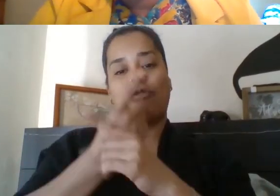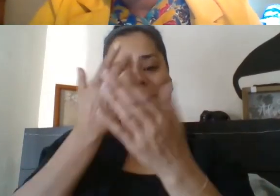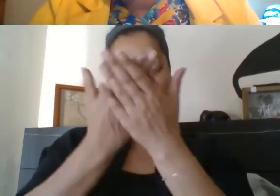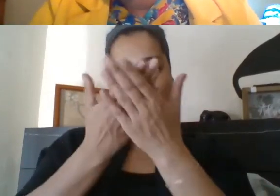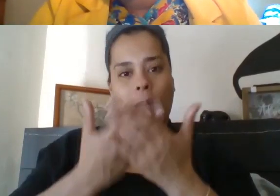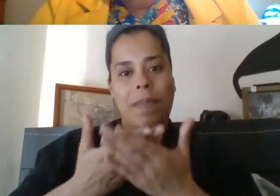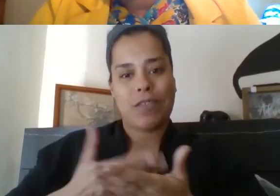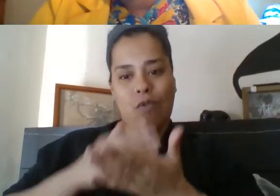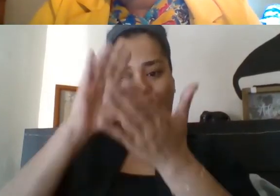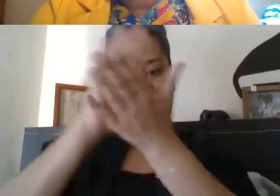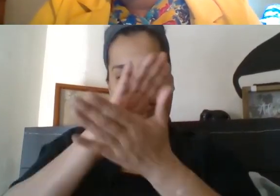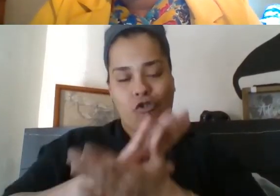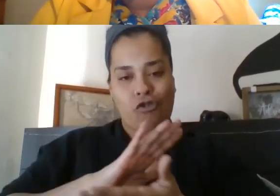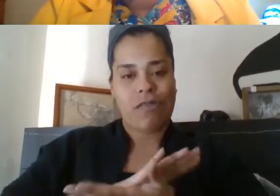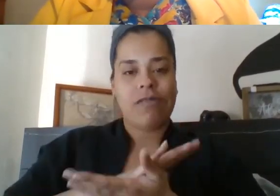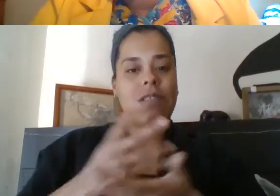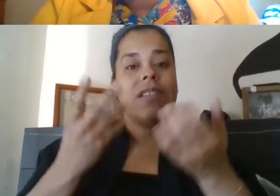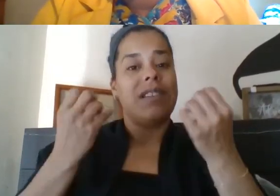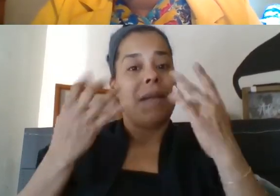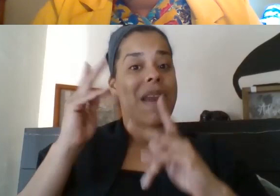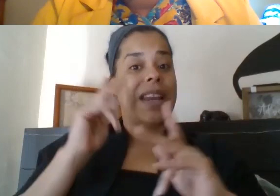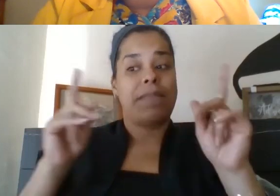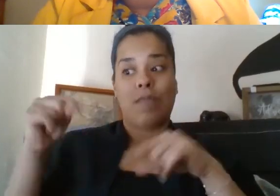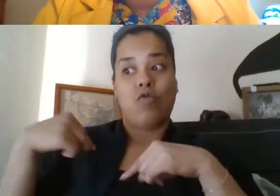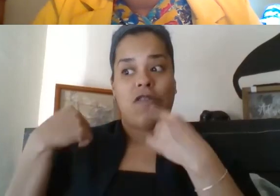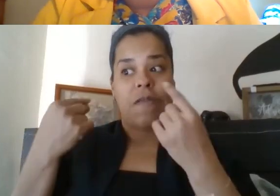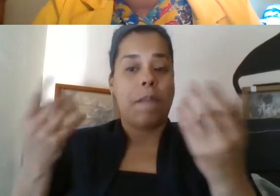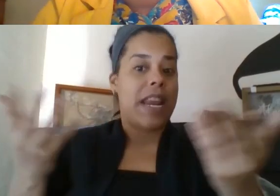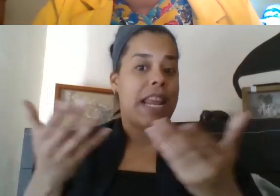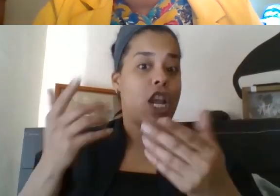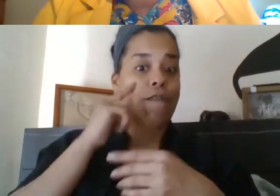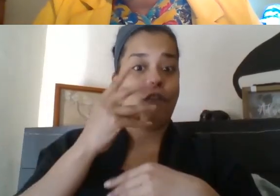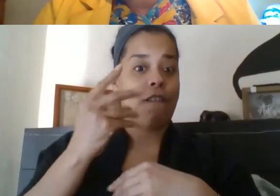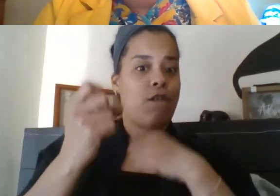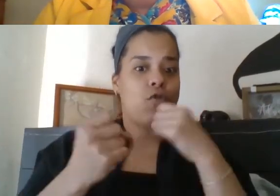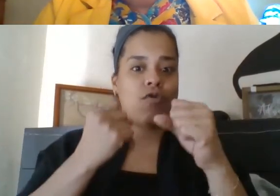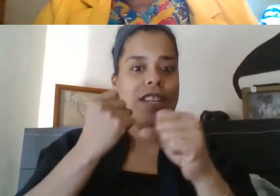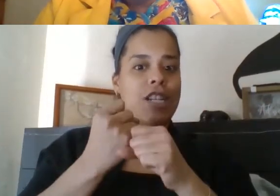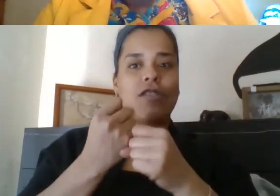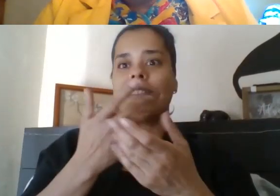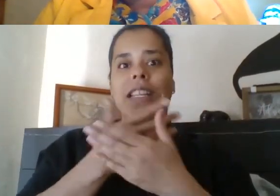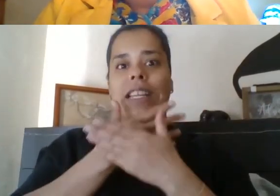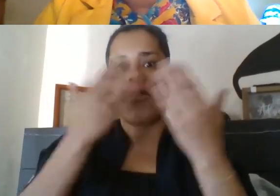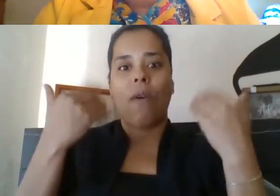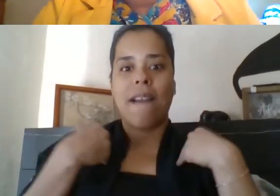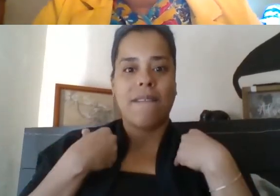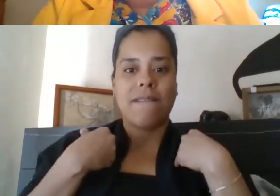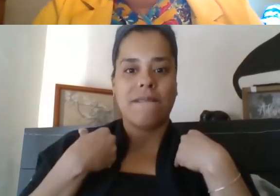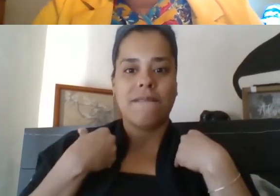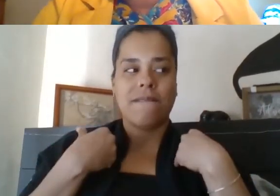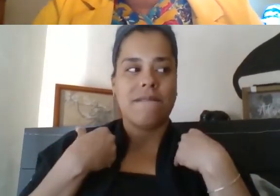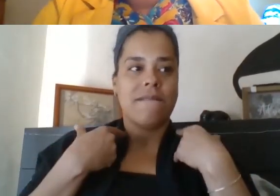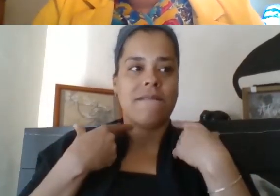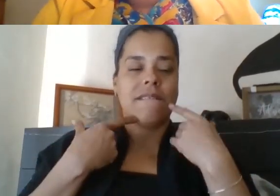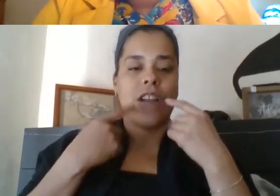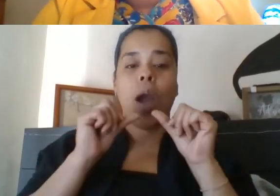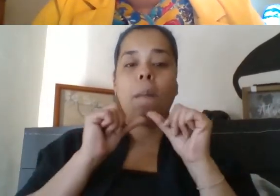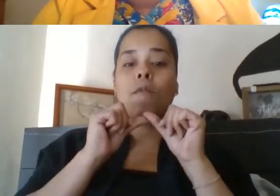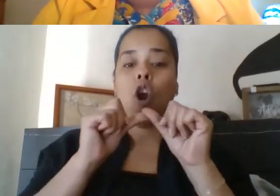documentation. A lot of people have been here maybe a few years and they don't have a permanent residency